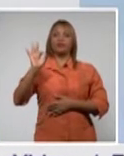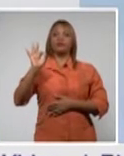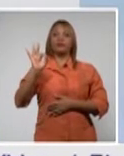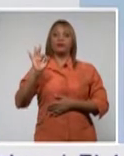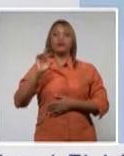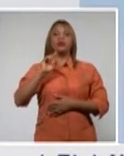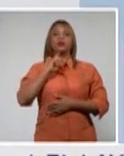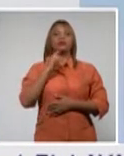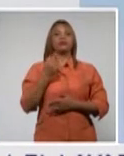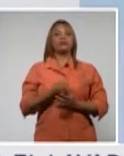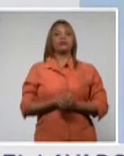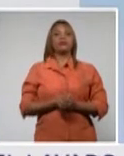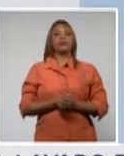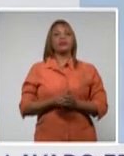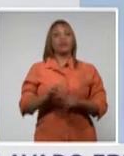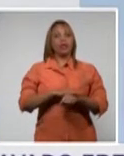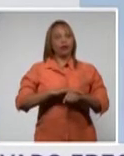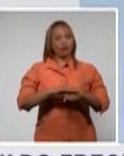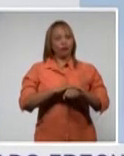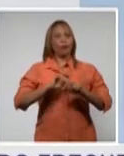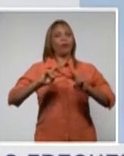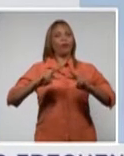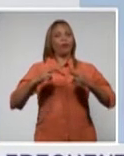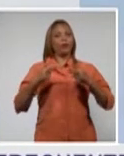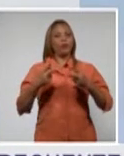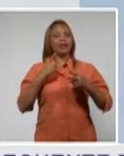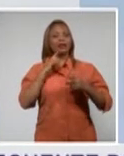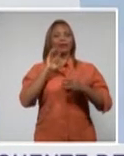Americas to